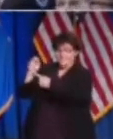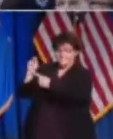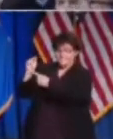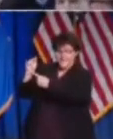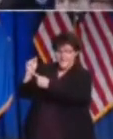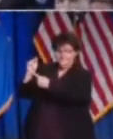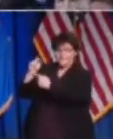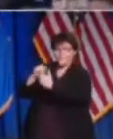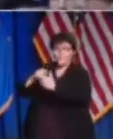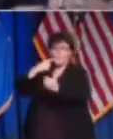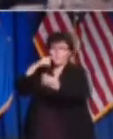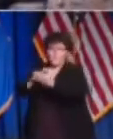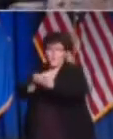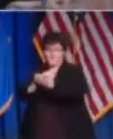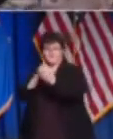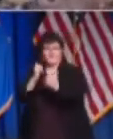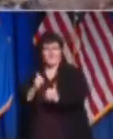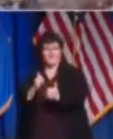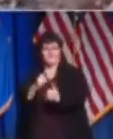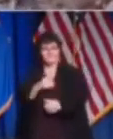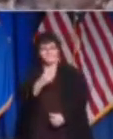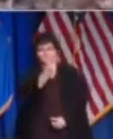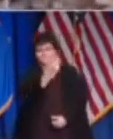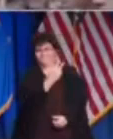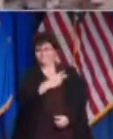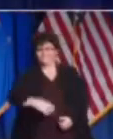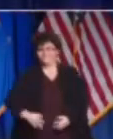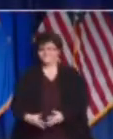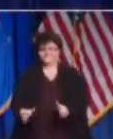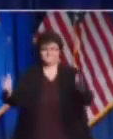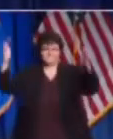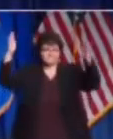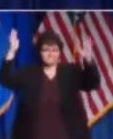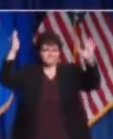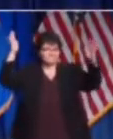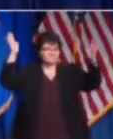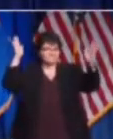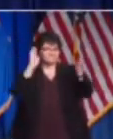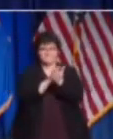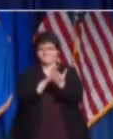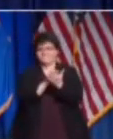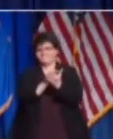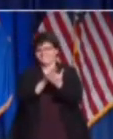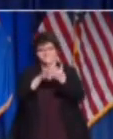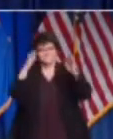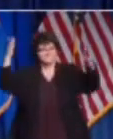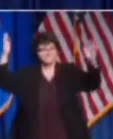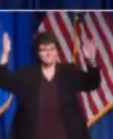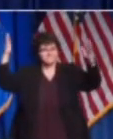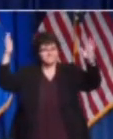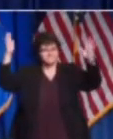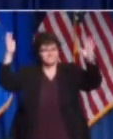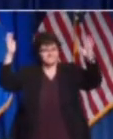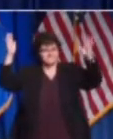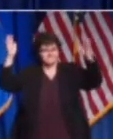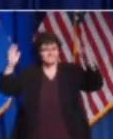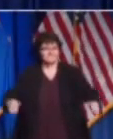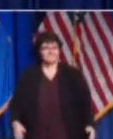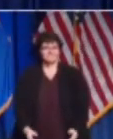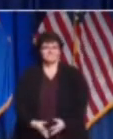They're escorted by Connecticut's Adjutant General, Major General Fran Evon, and the Commandants of 1st and 2nd Company Governor's Foot and Horse Guard.